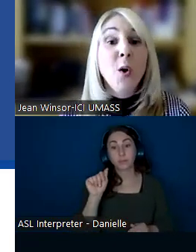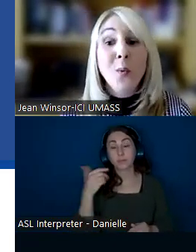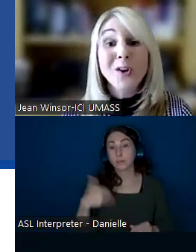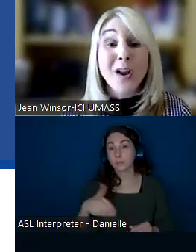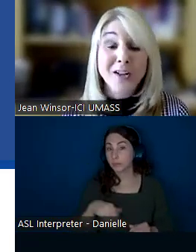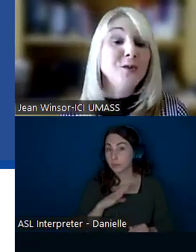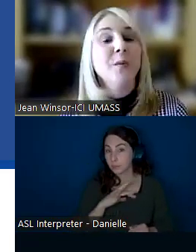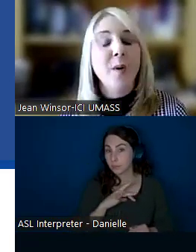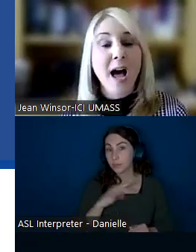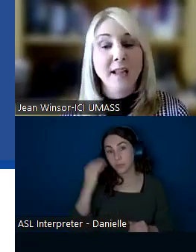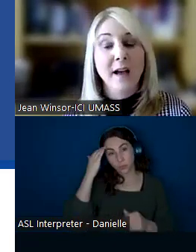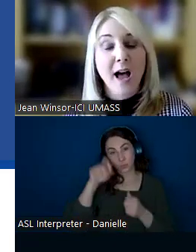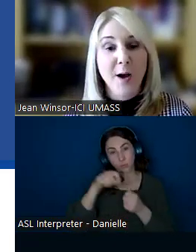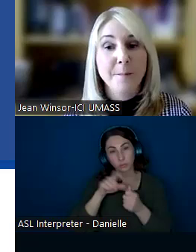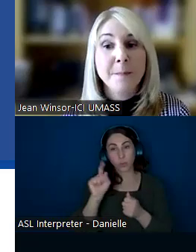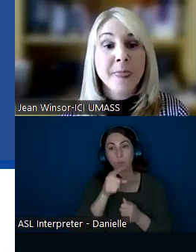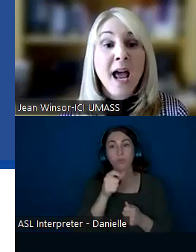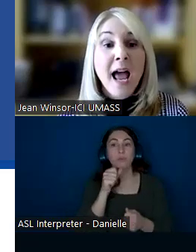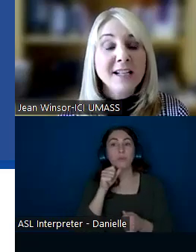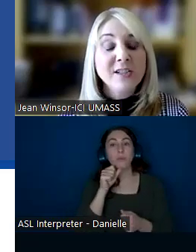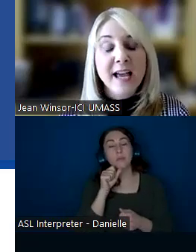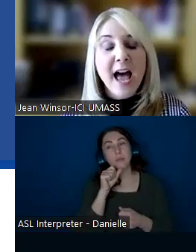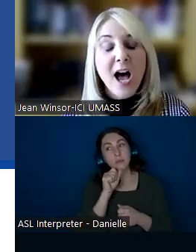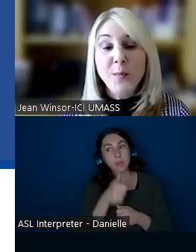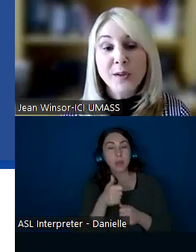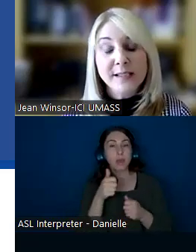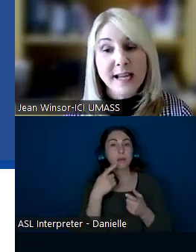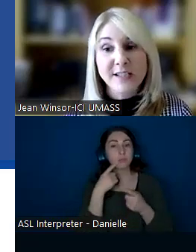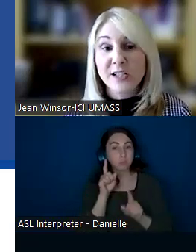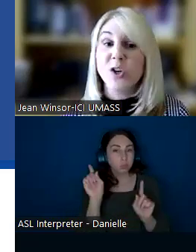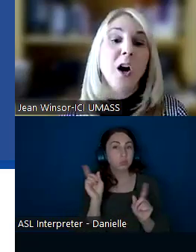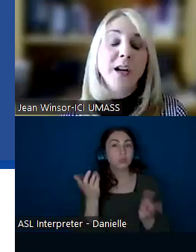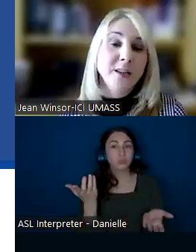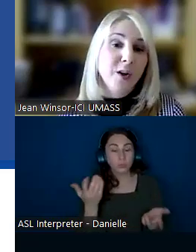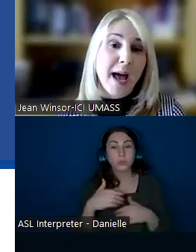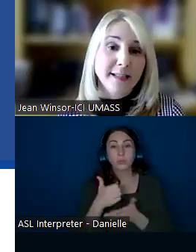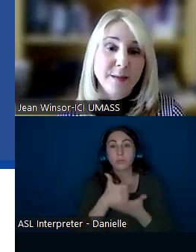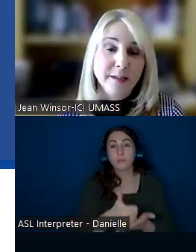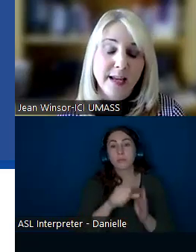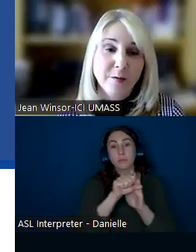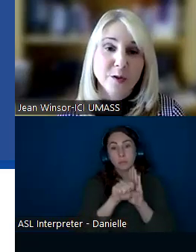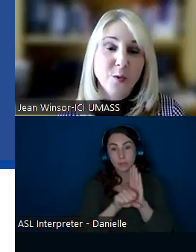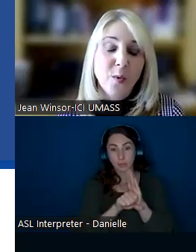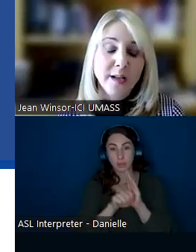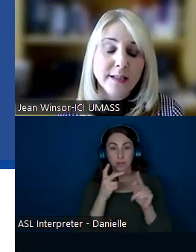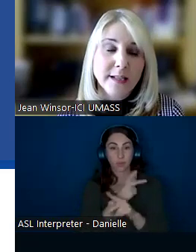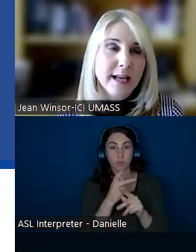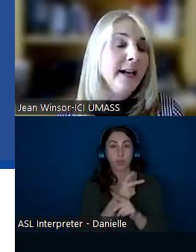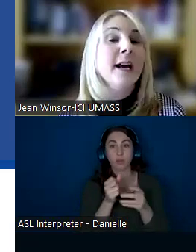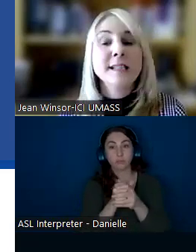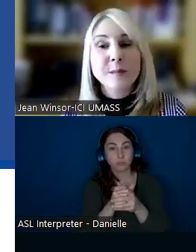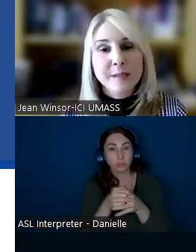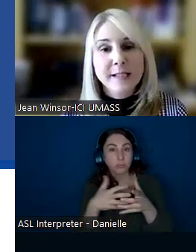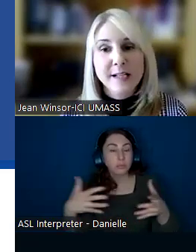understand where you're not doing well, and to help states to target their capacity building efforts. So one of the things